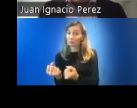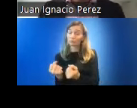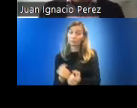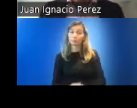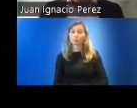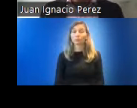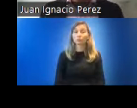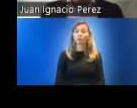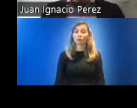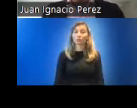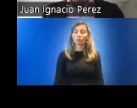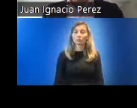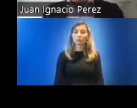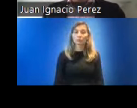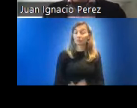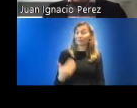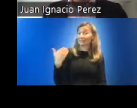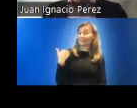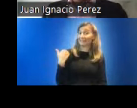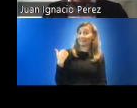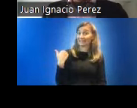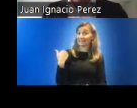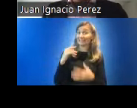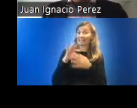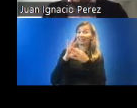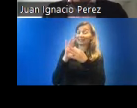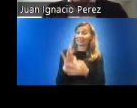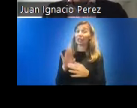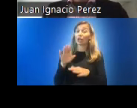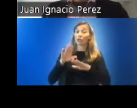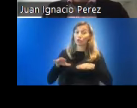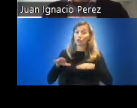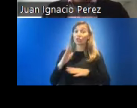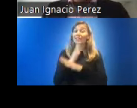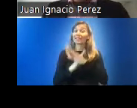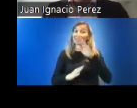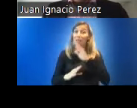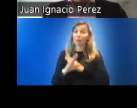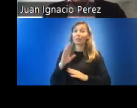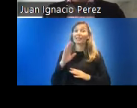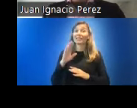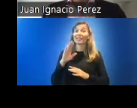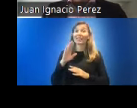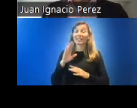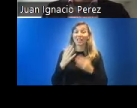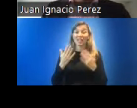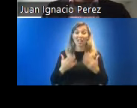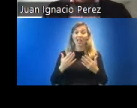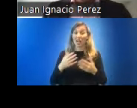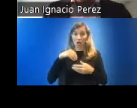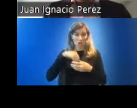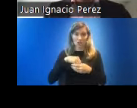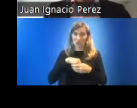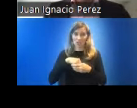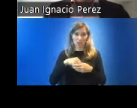recent communication in connection to the situation of children with disabilities internally displaced and